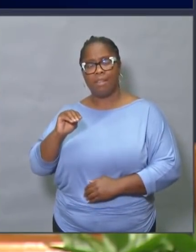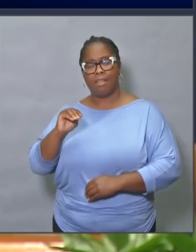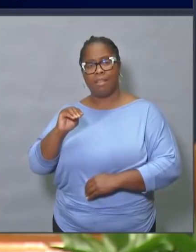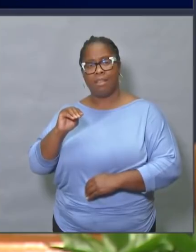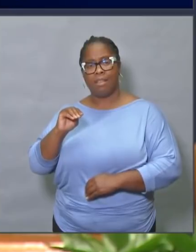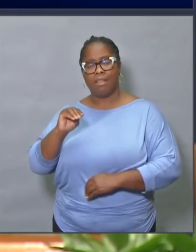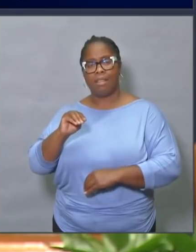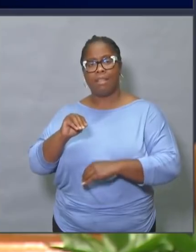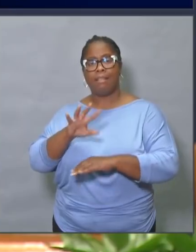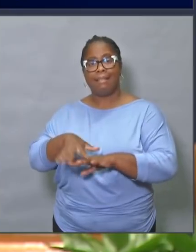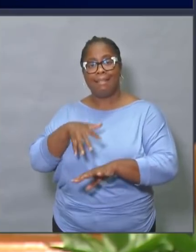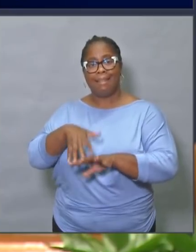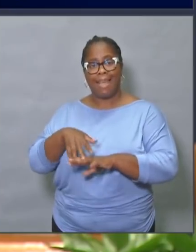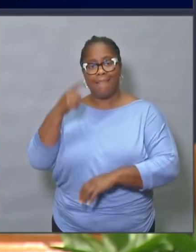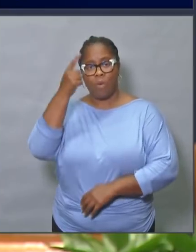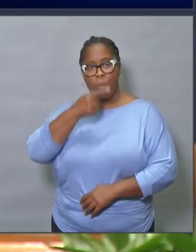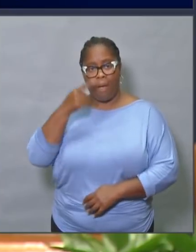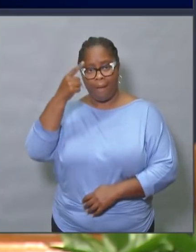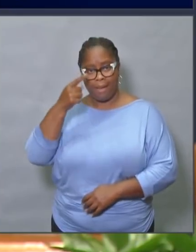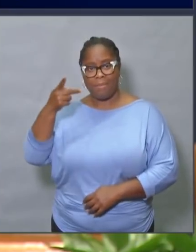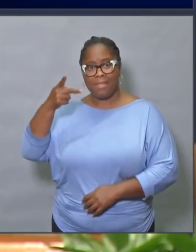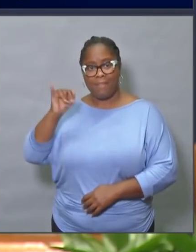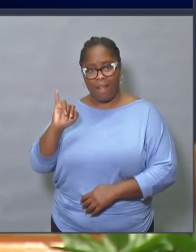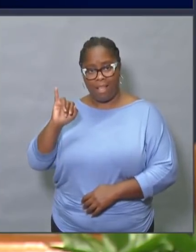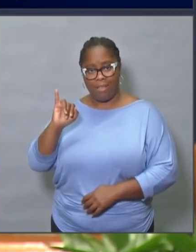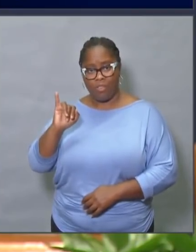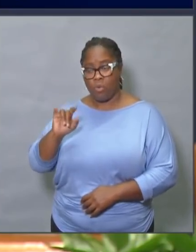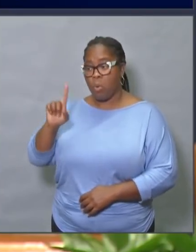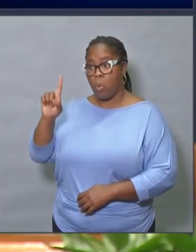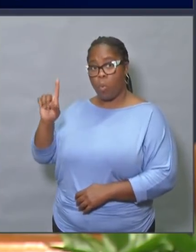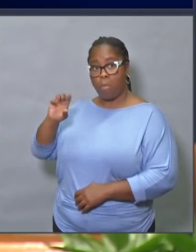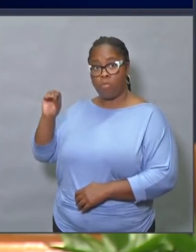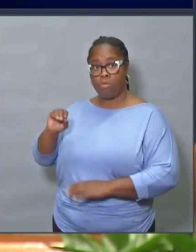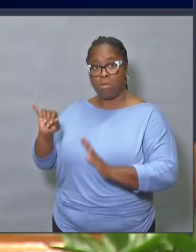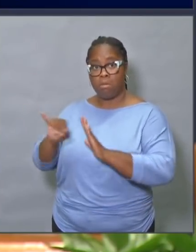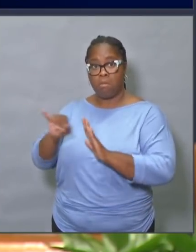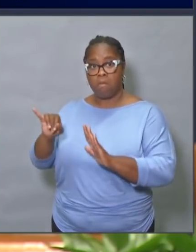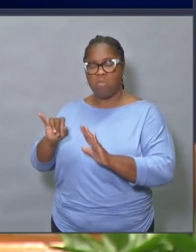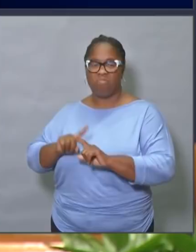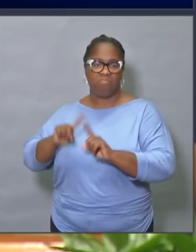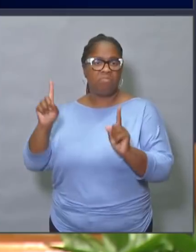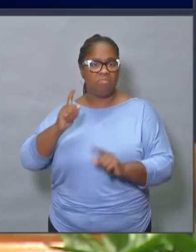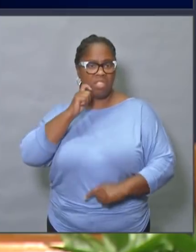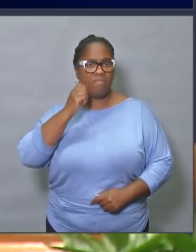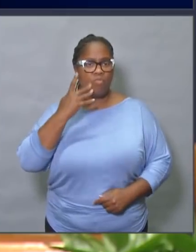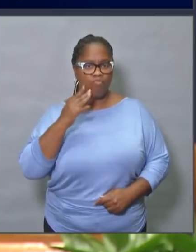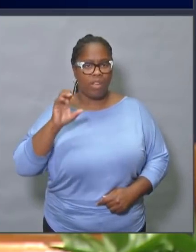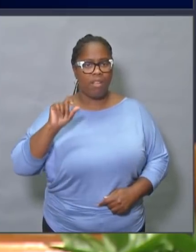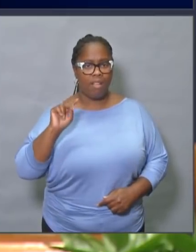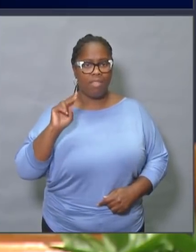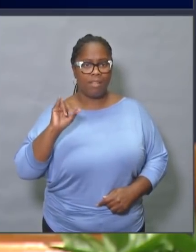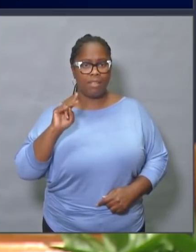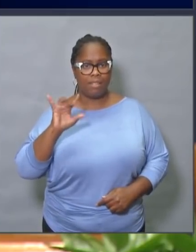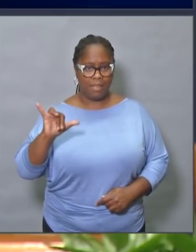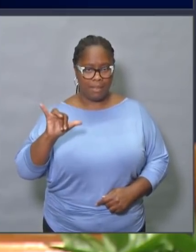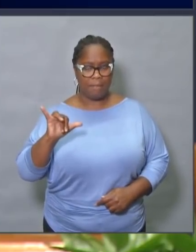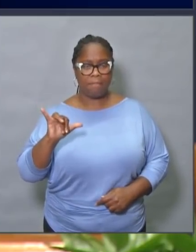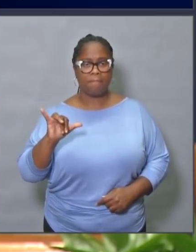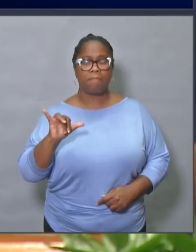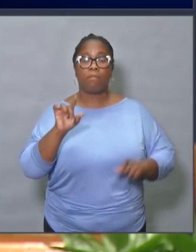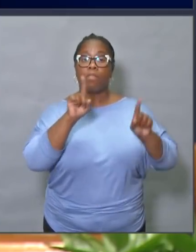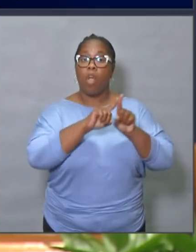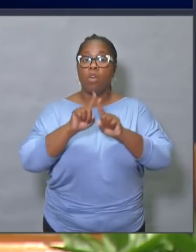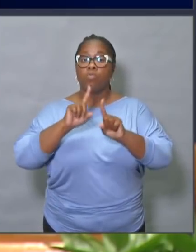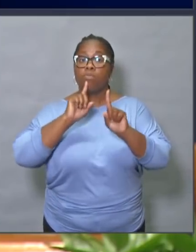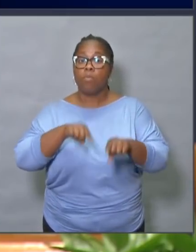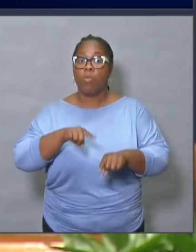Native Hawaiian Pacific Islander, and 1% identified with another race or ethnicity. We're also reporting